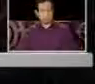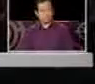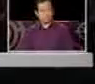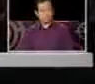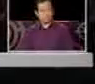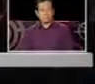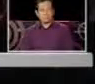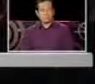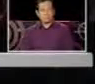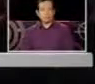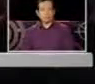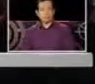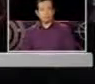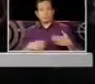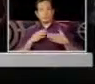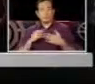Mr. Presiding Officer,